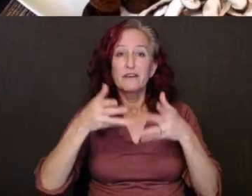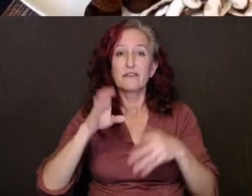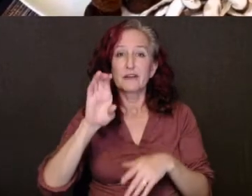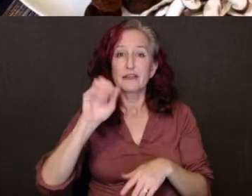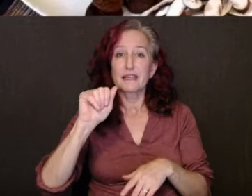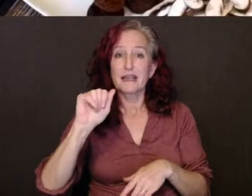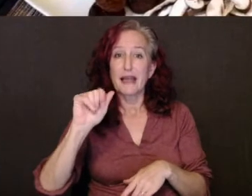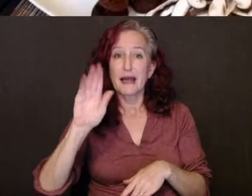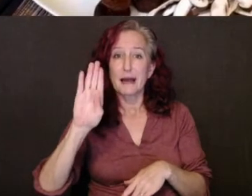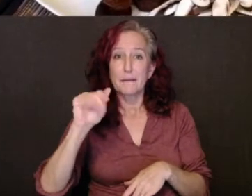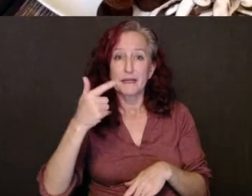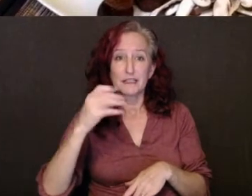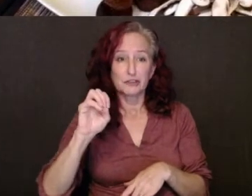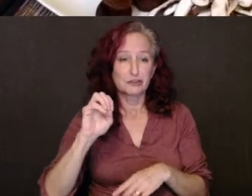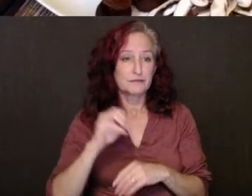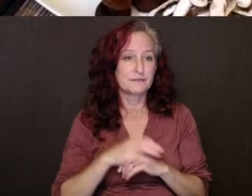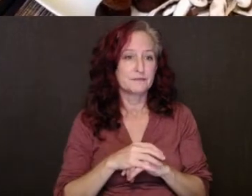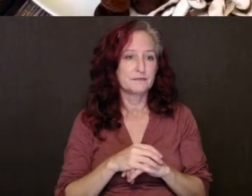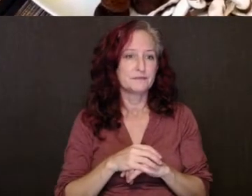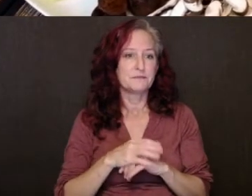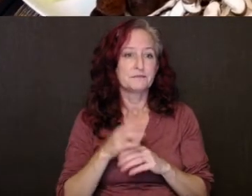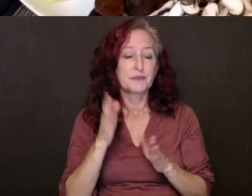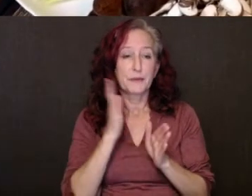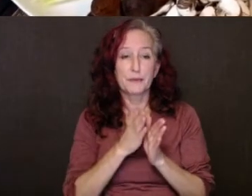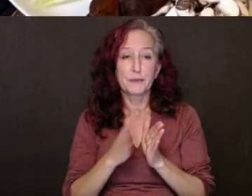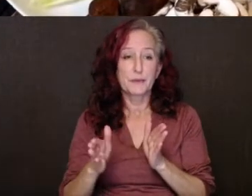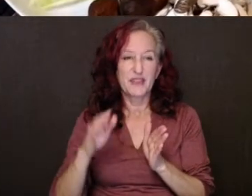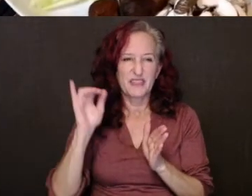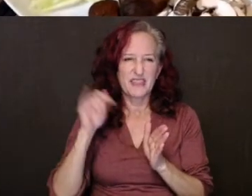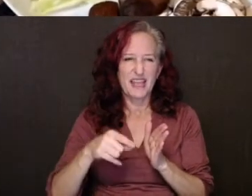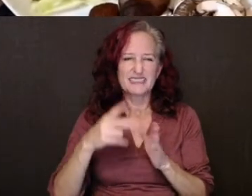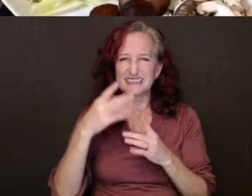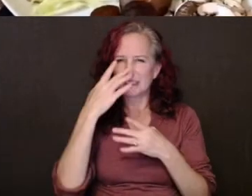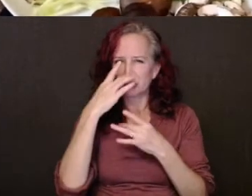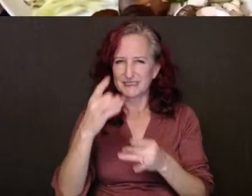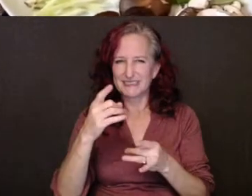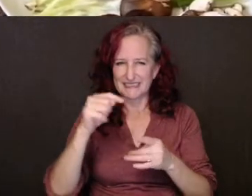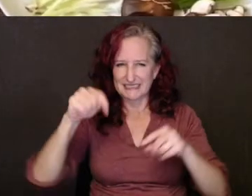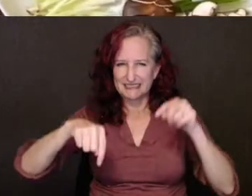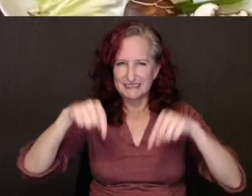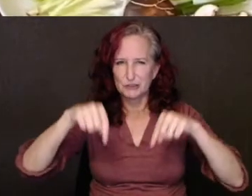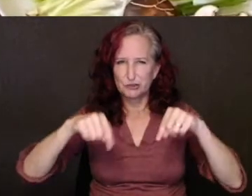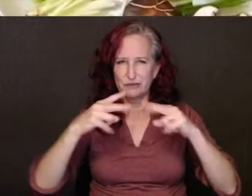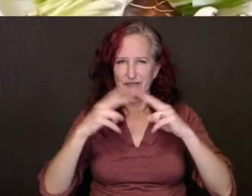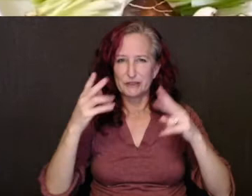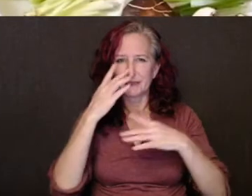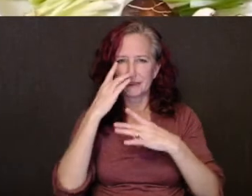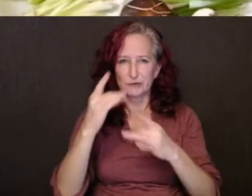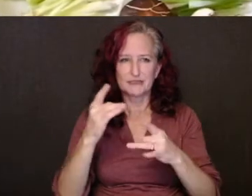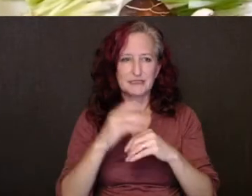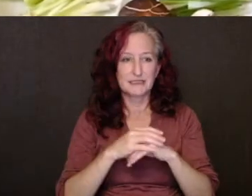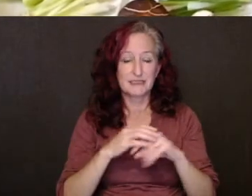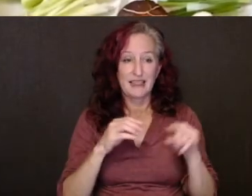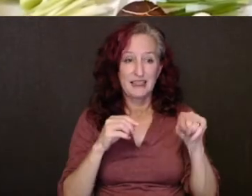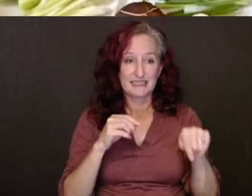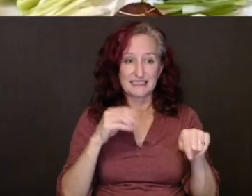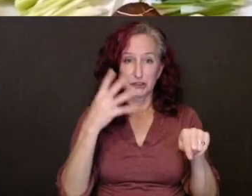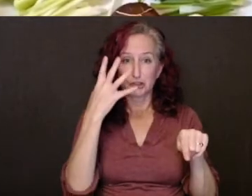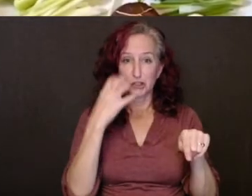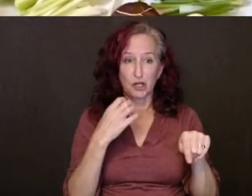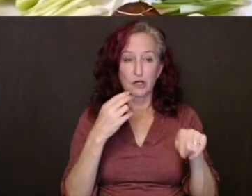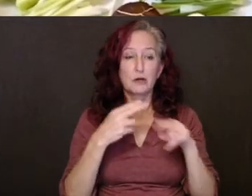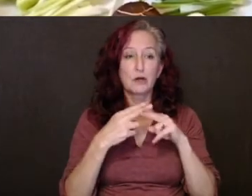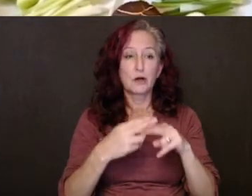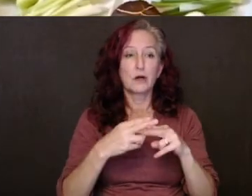that wonderful aroma and taste and texture. And of course, if you happen to have carrot, this is half a piece of carrot.